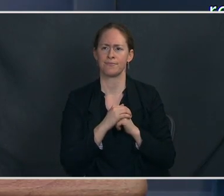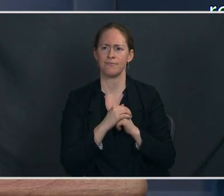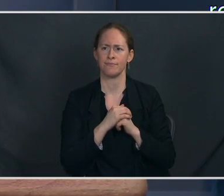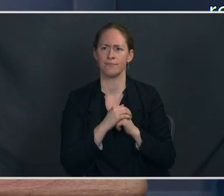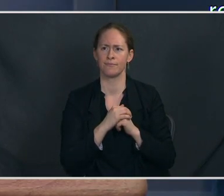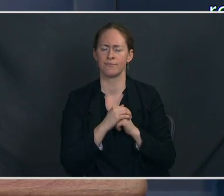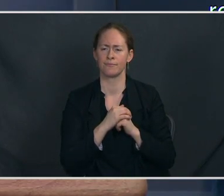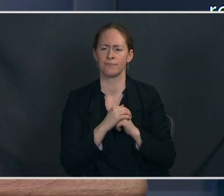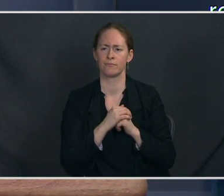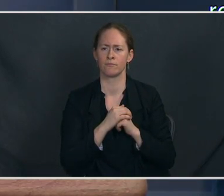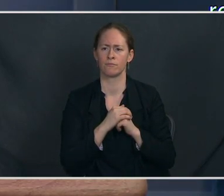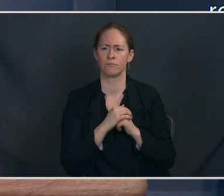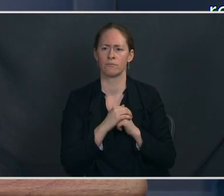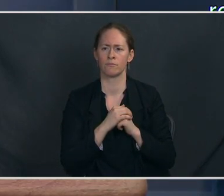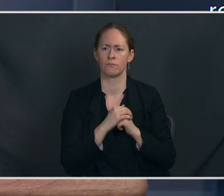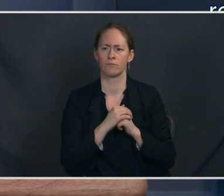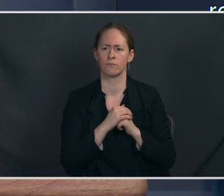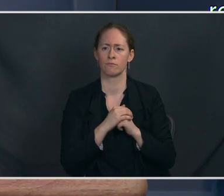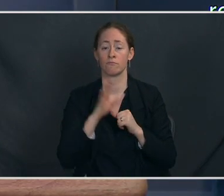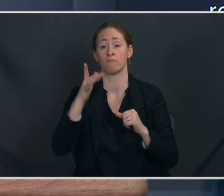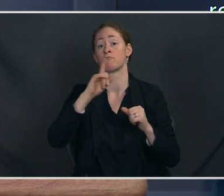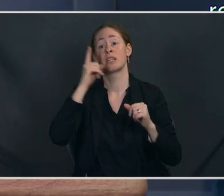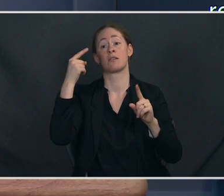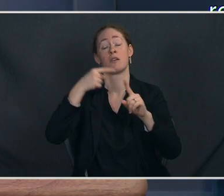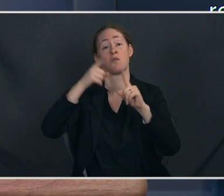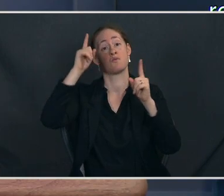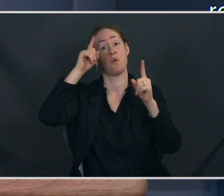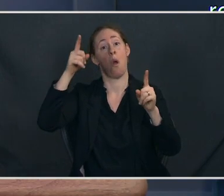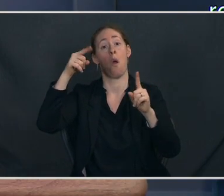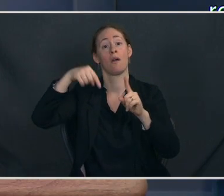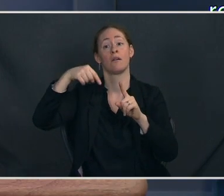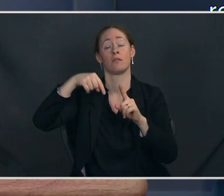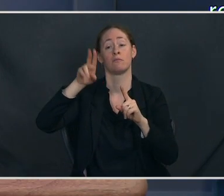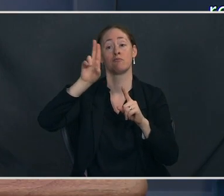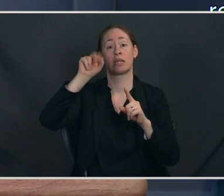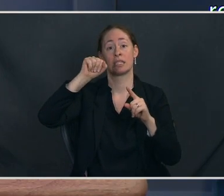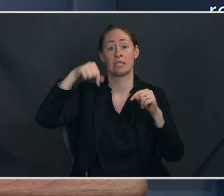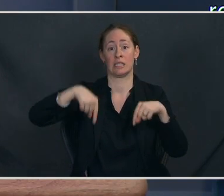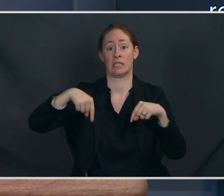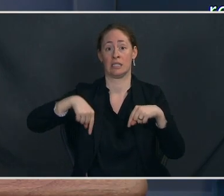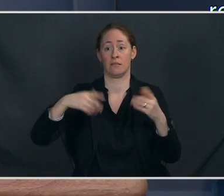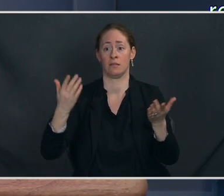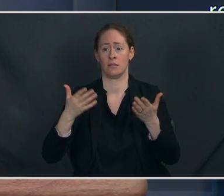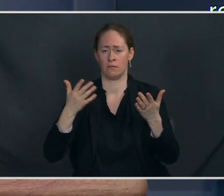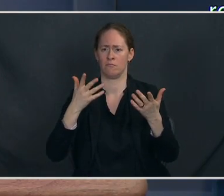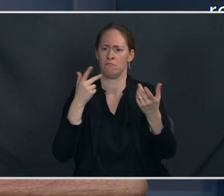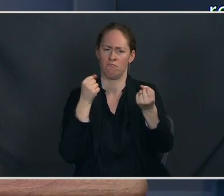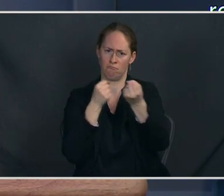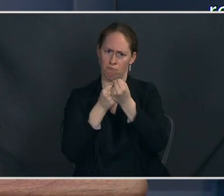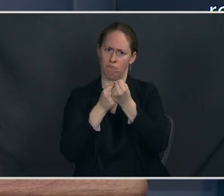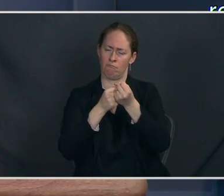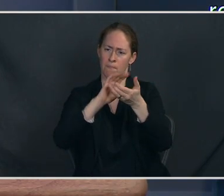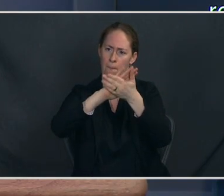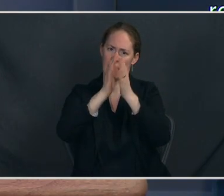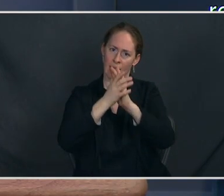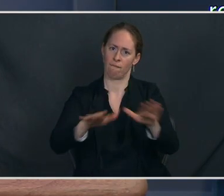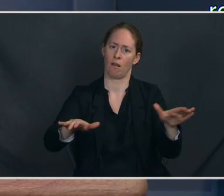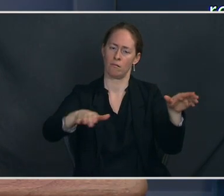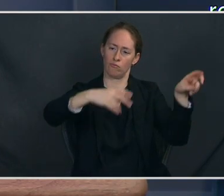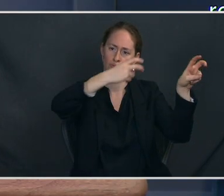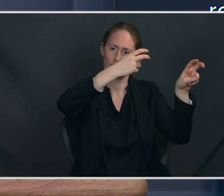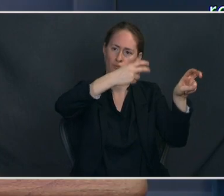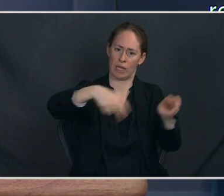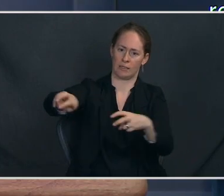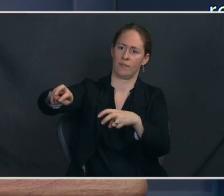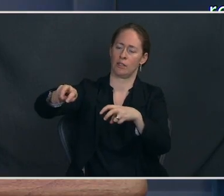Well, the overriding goal of the United States is to support a peaceful democratic transition in Venezuela through free and fair elections.